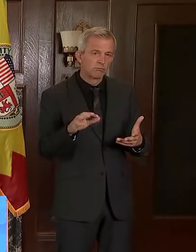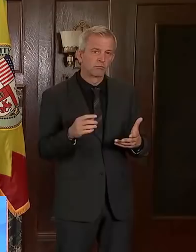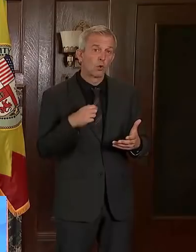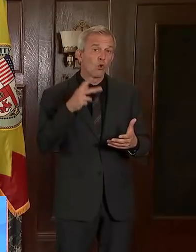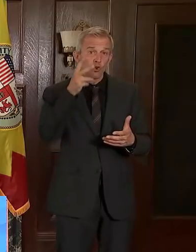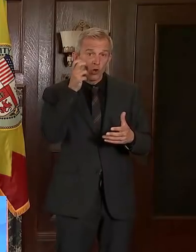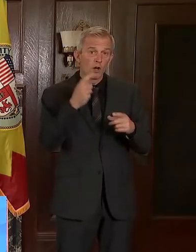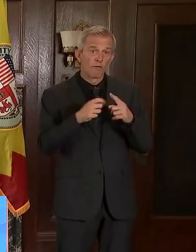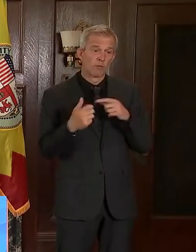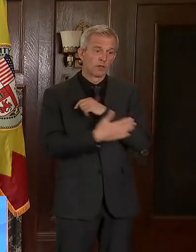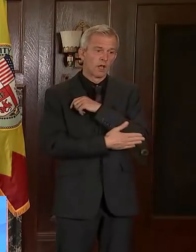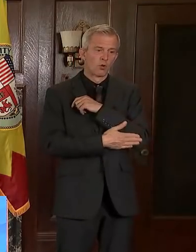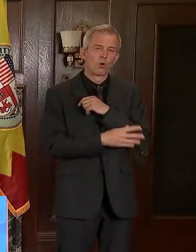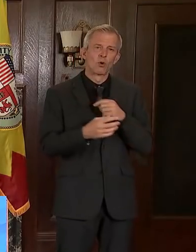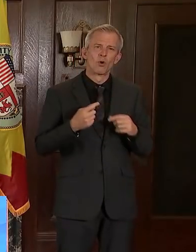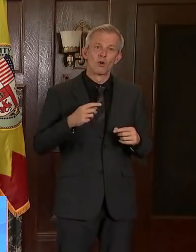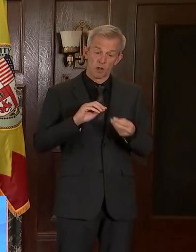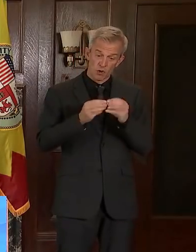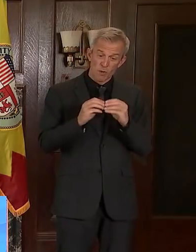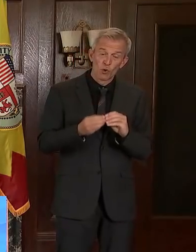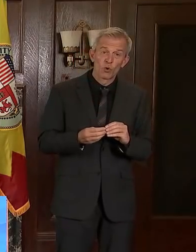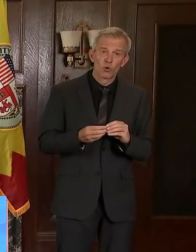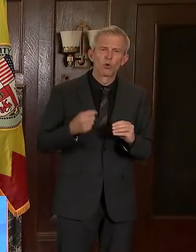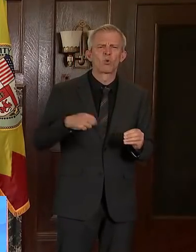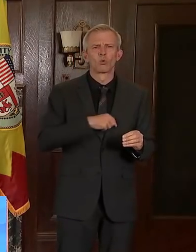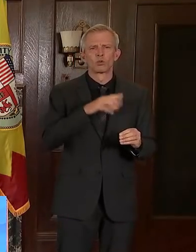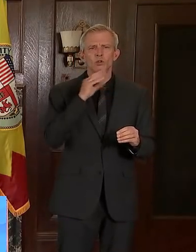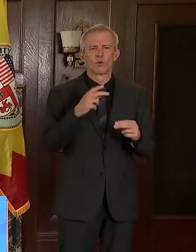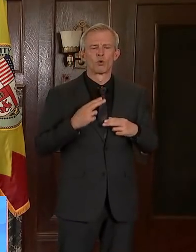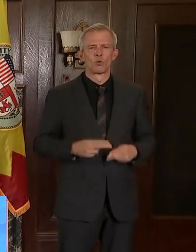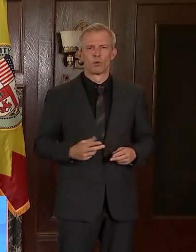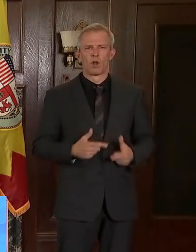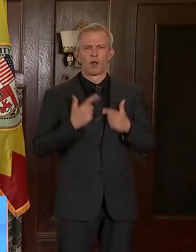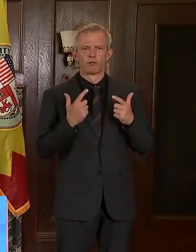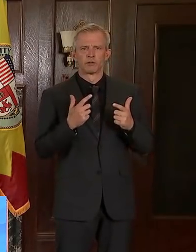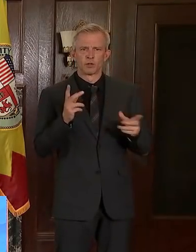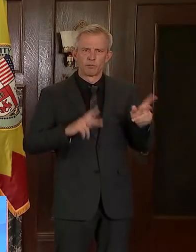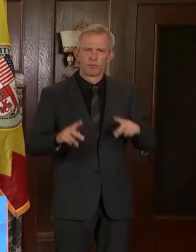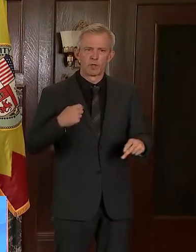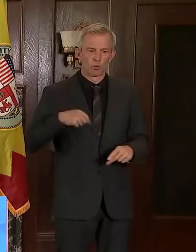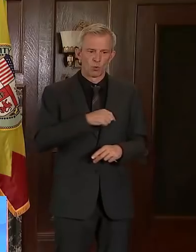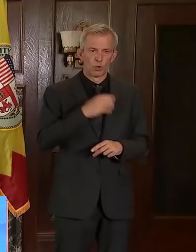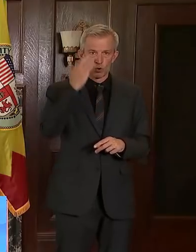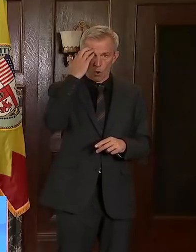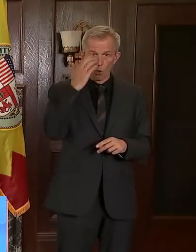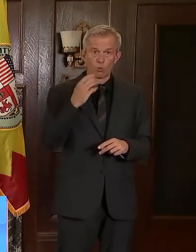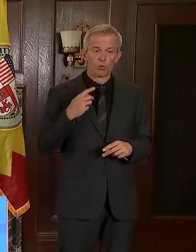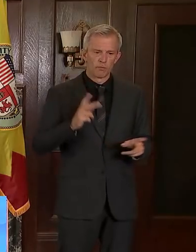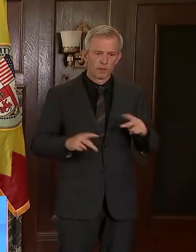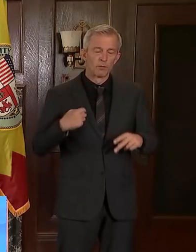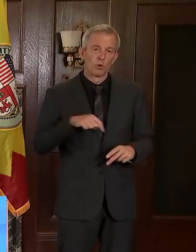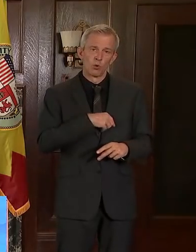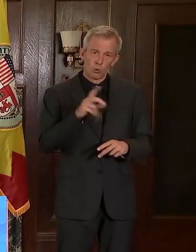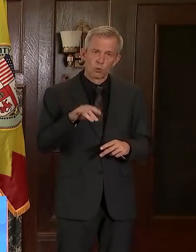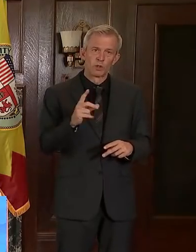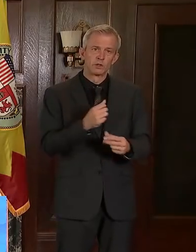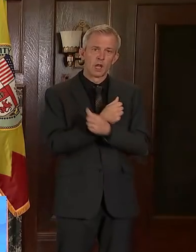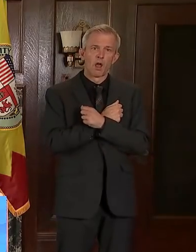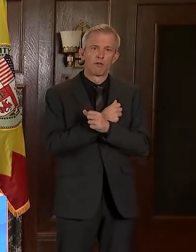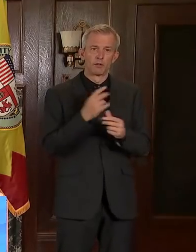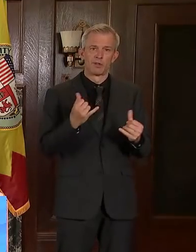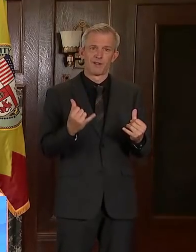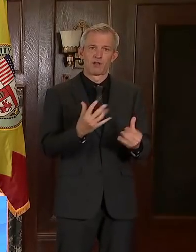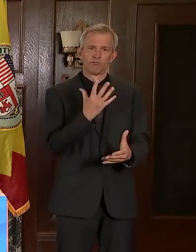our human lives, people that we know and have loved who are now gone because of this. We're not